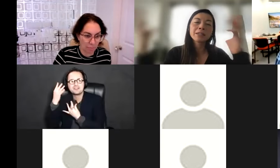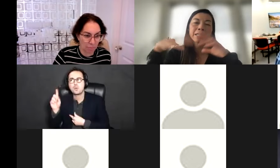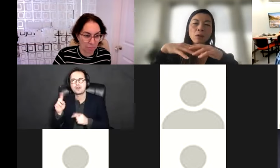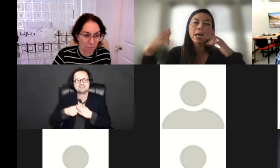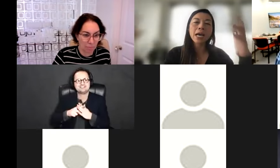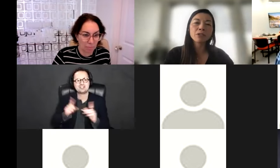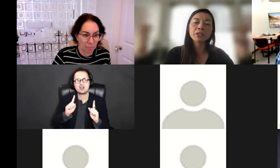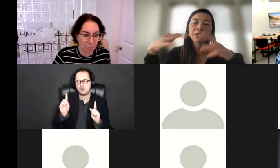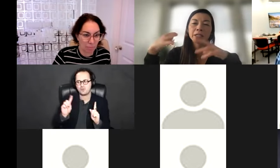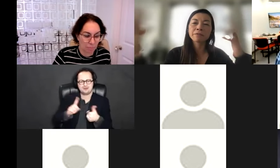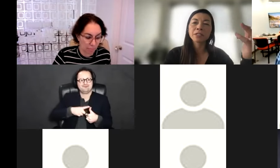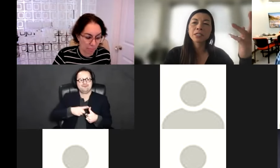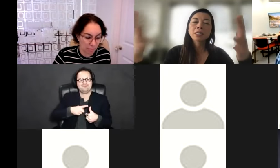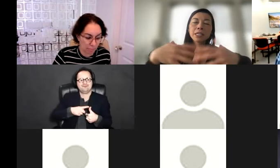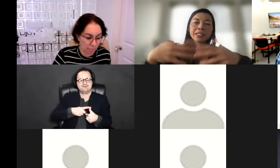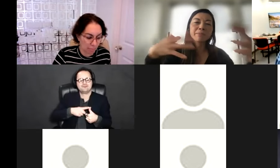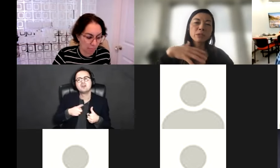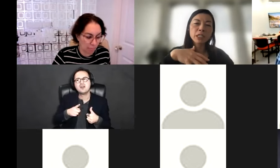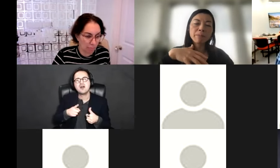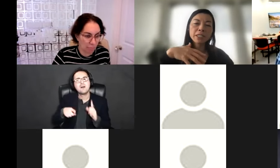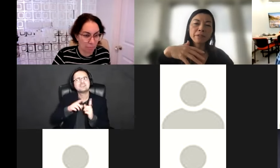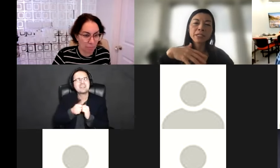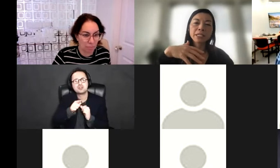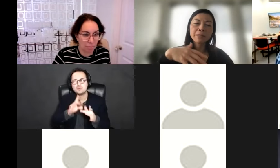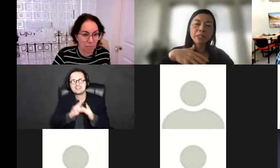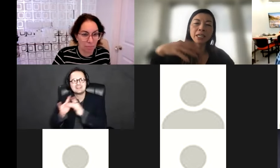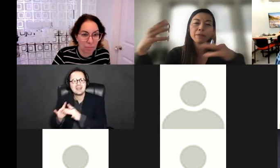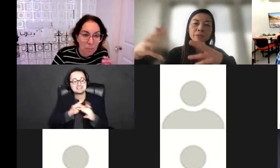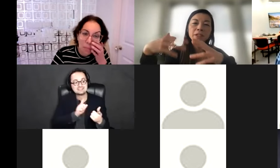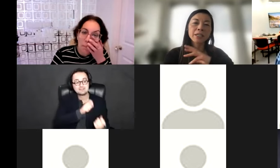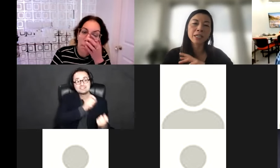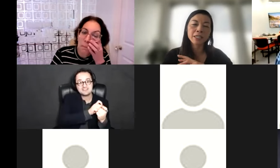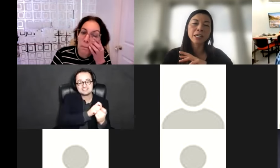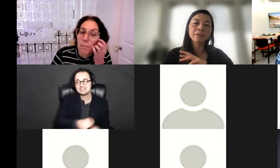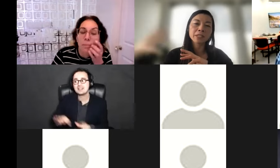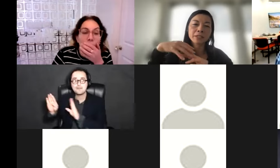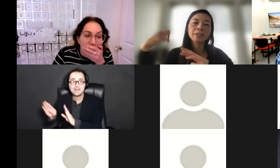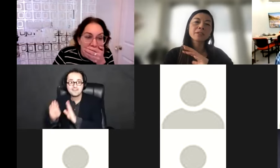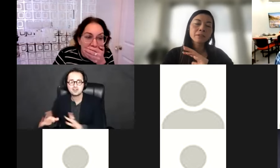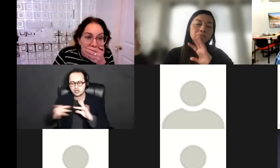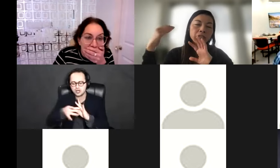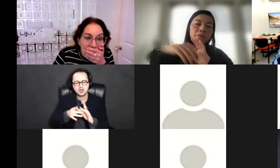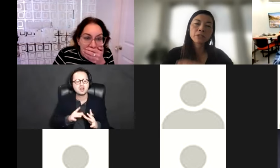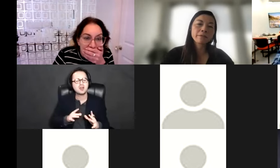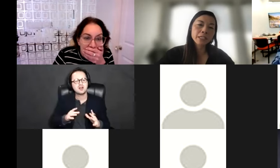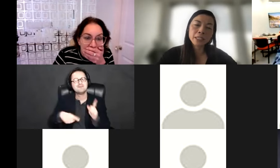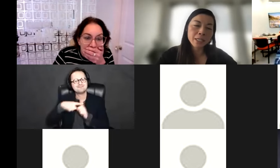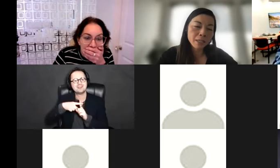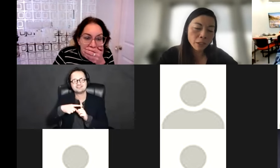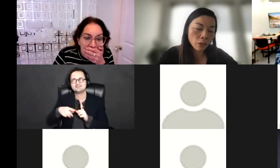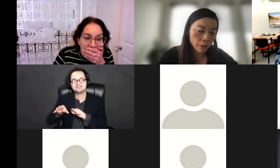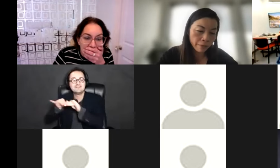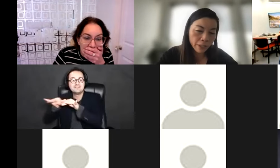also like how you're kind of connecting between specificity and behavior, and then kind of these